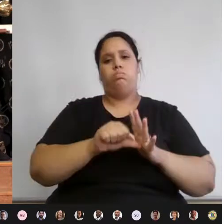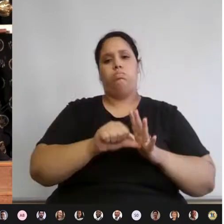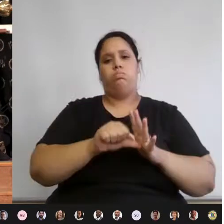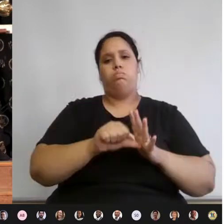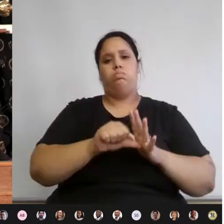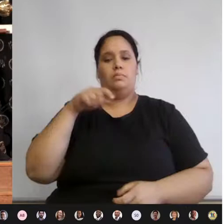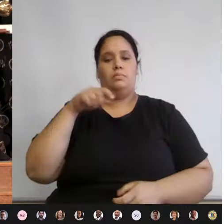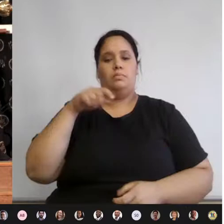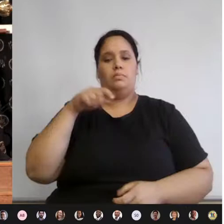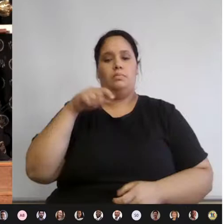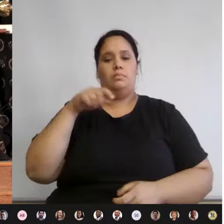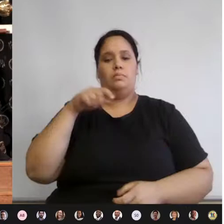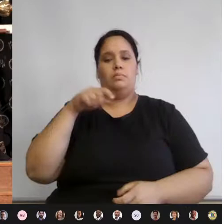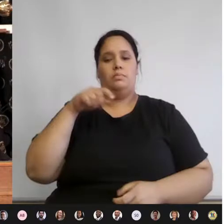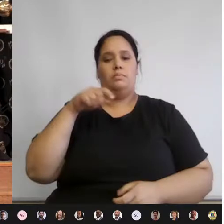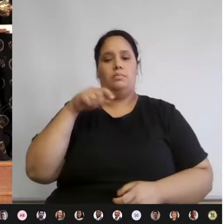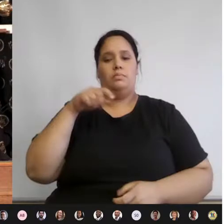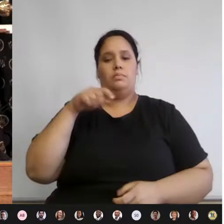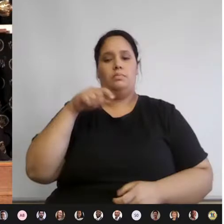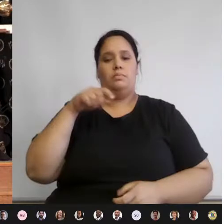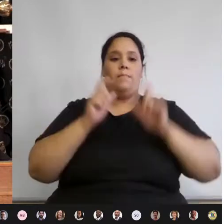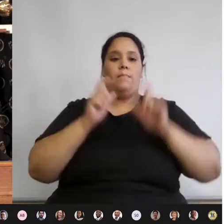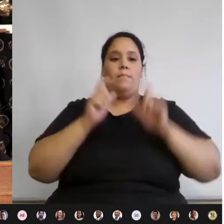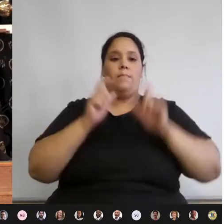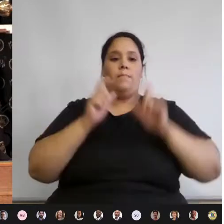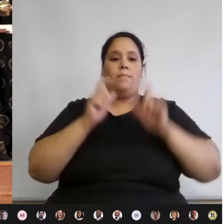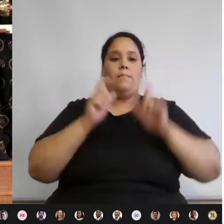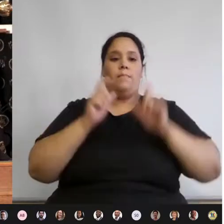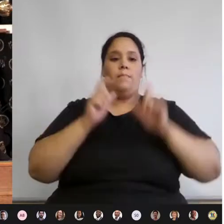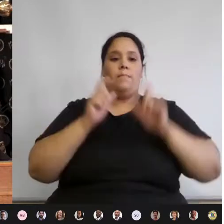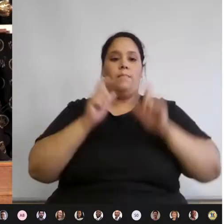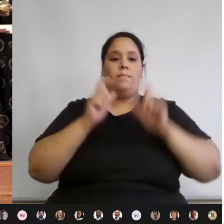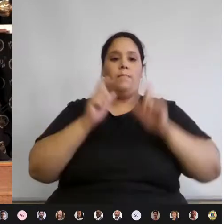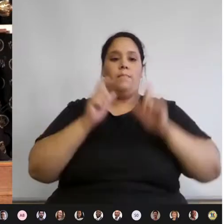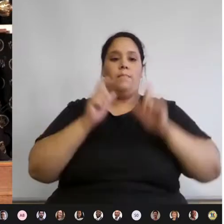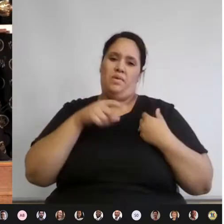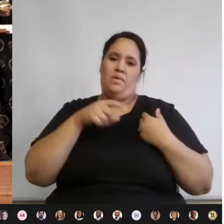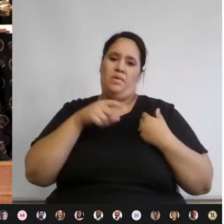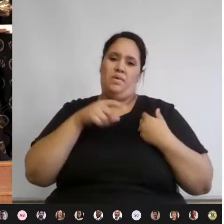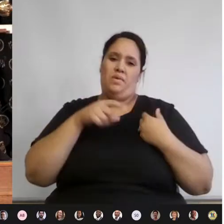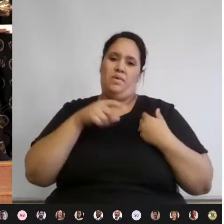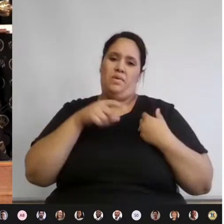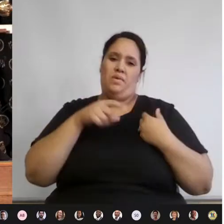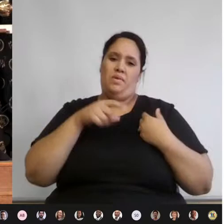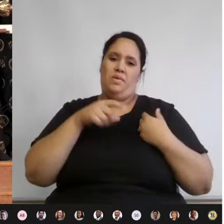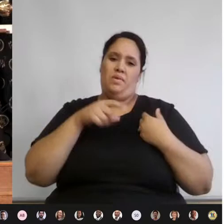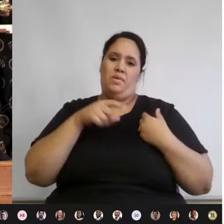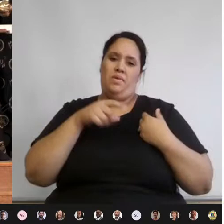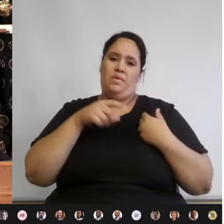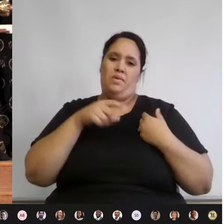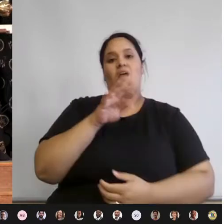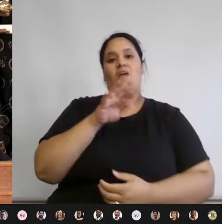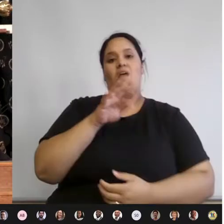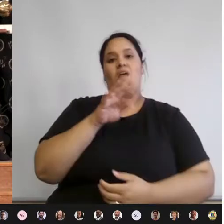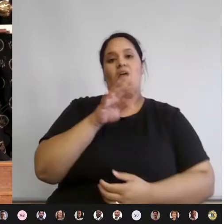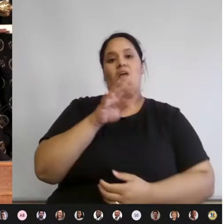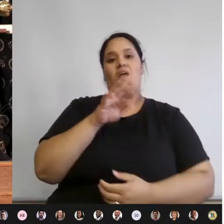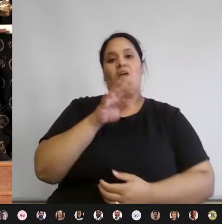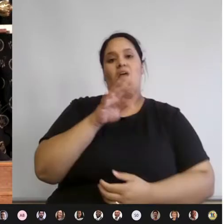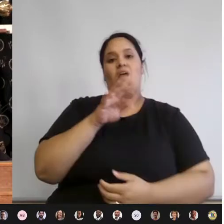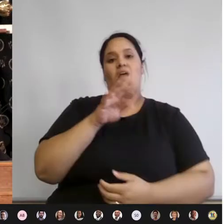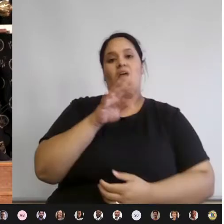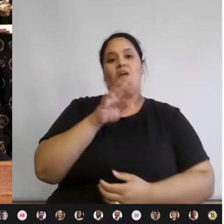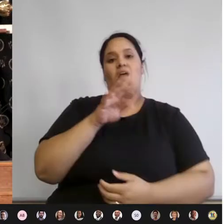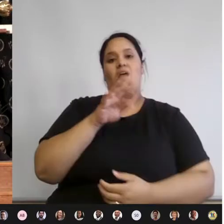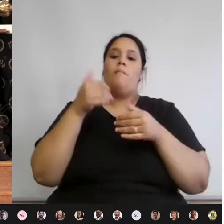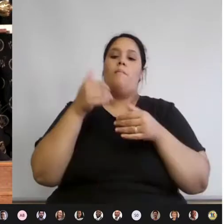sure that we keep our citizens safe. And I would like to say to Minister Fritz and the